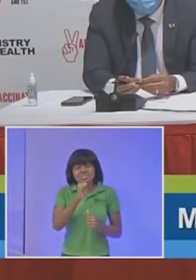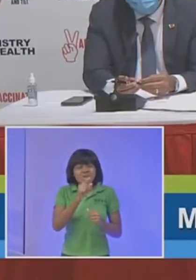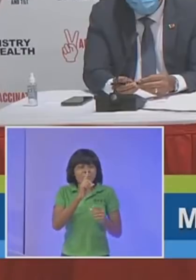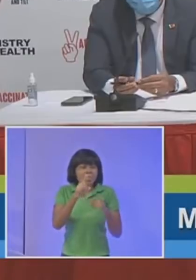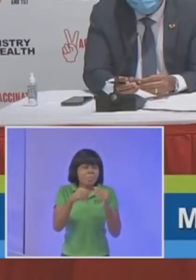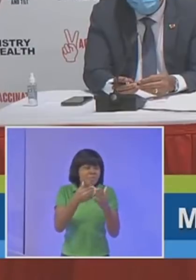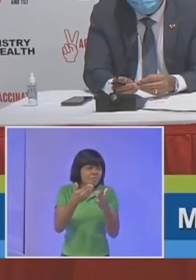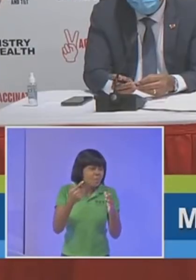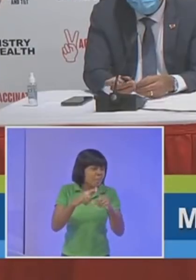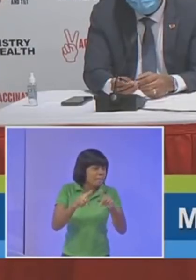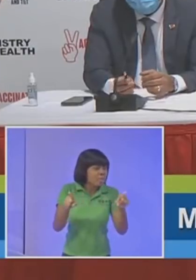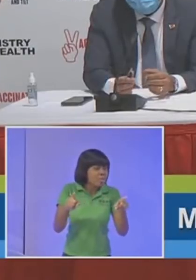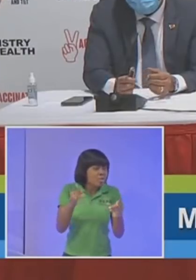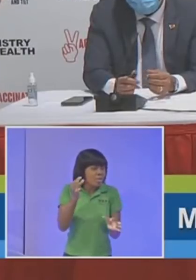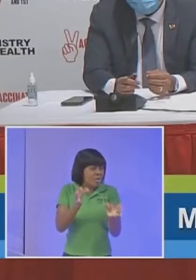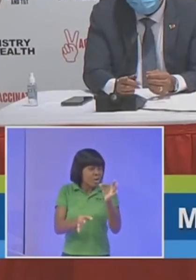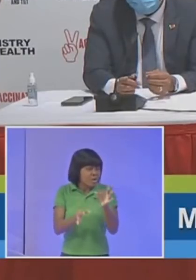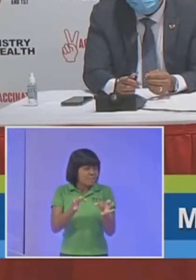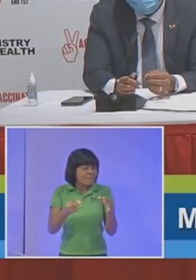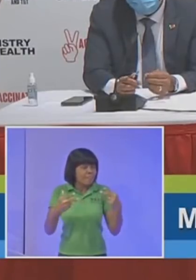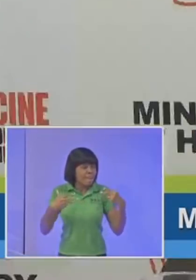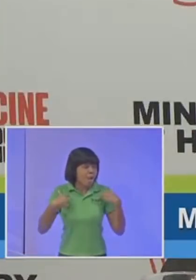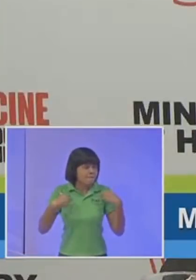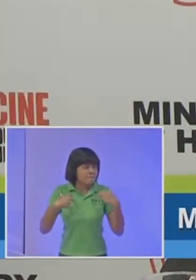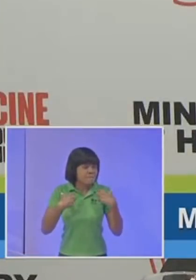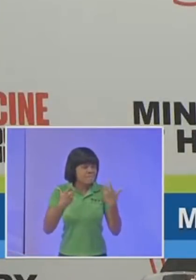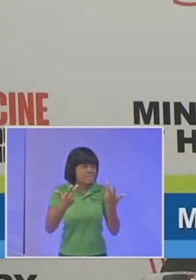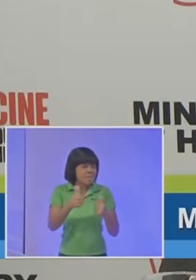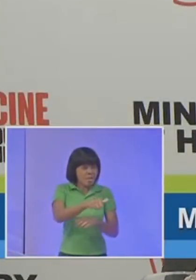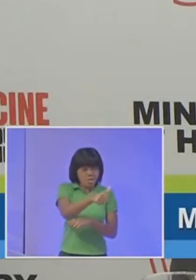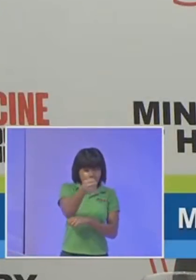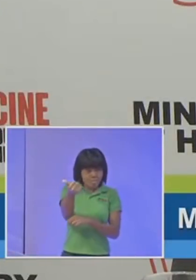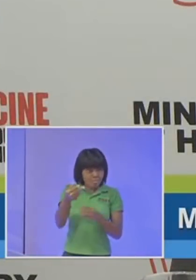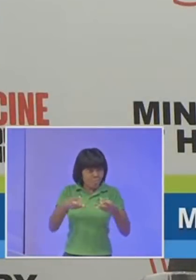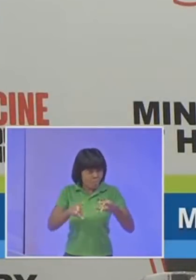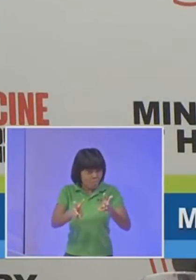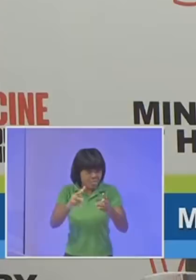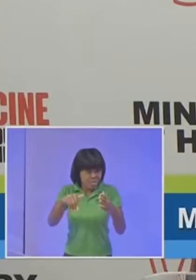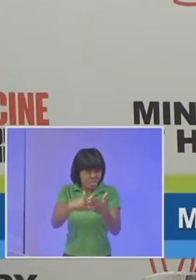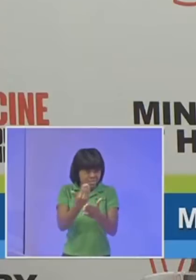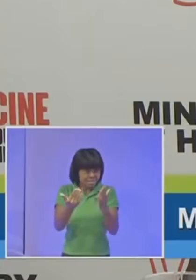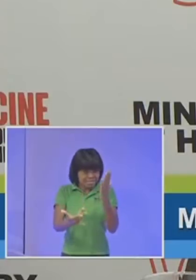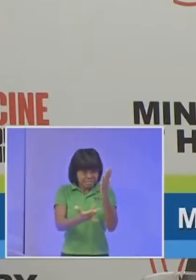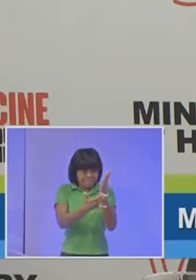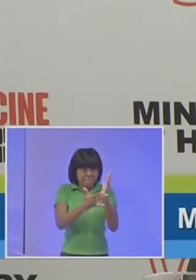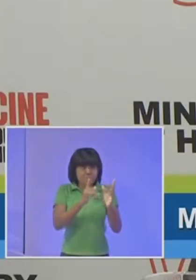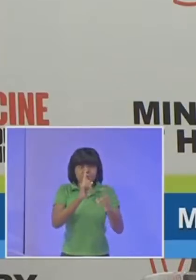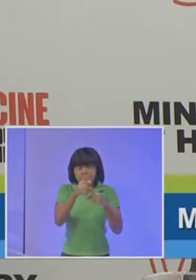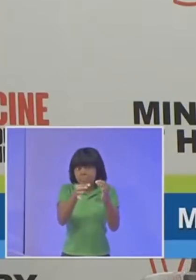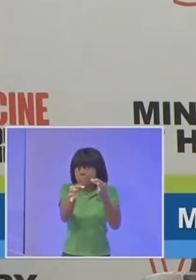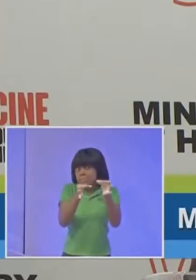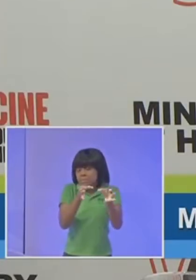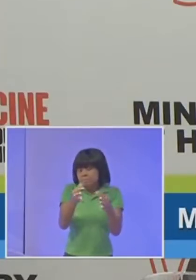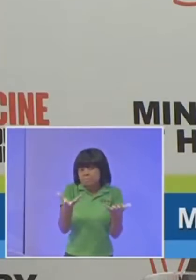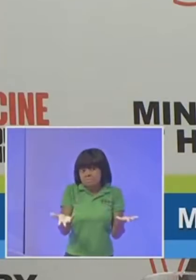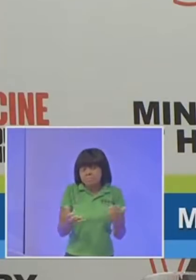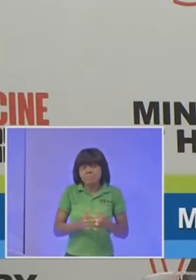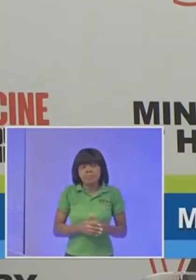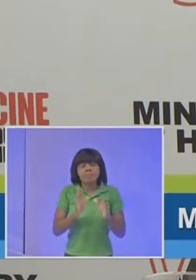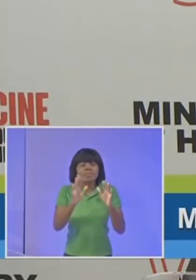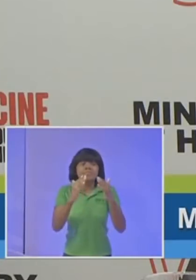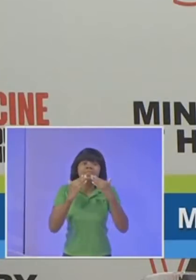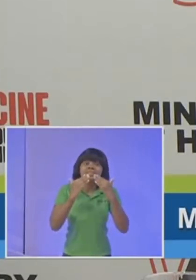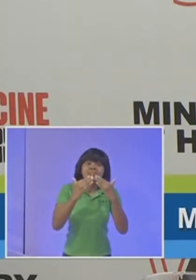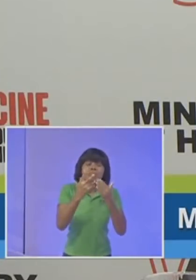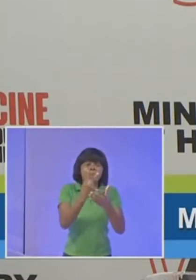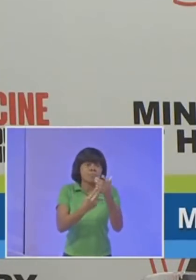of approvals for both of those things? Thanks, Joel. So, I had a meeting, as I promised last time I was here, with